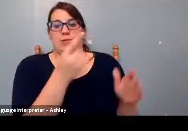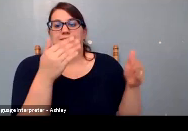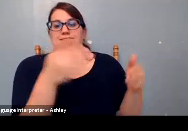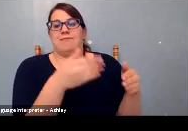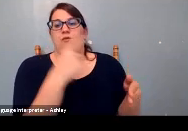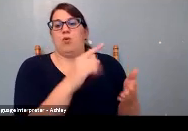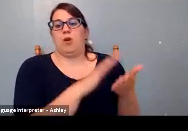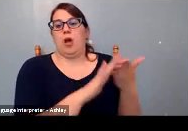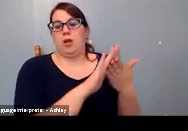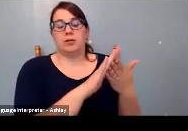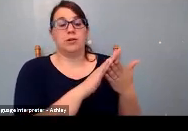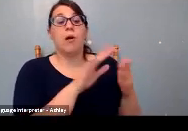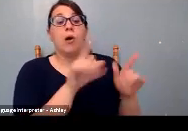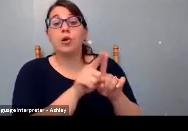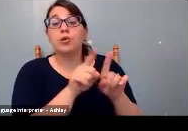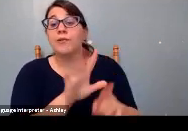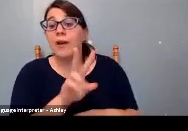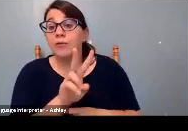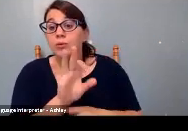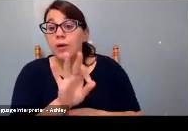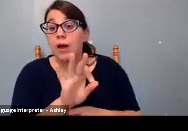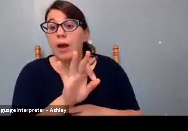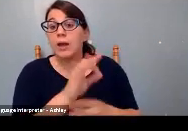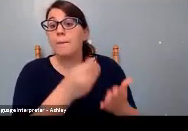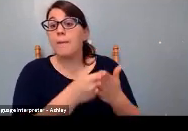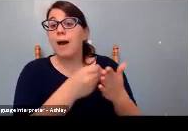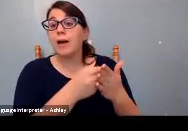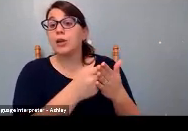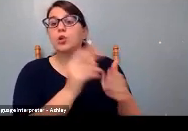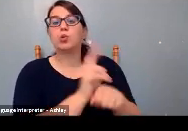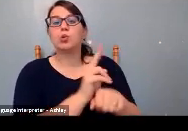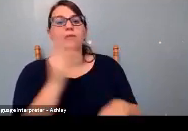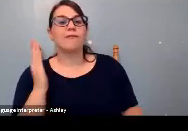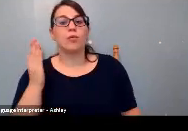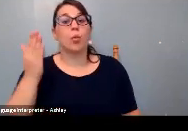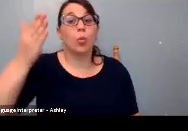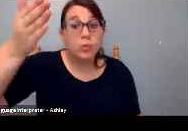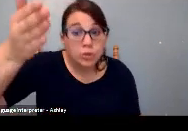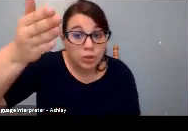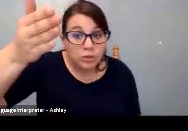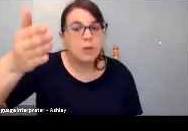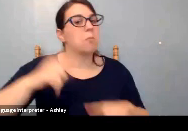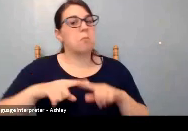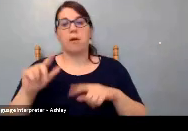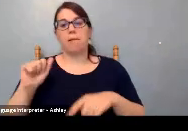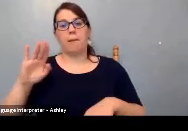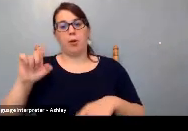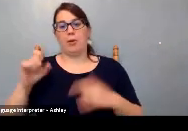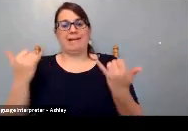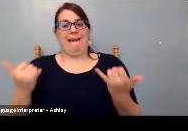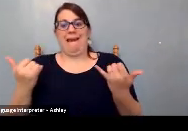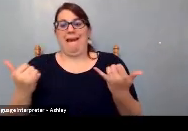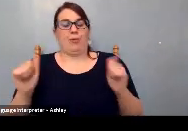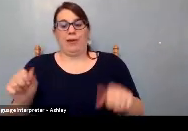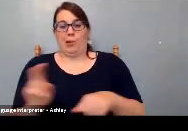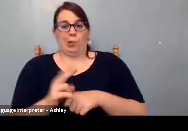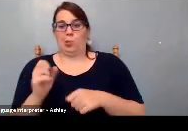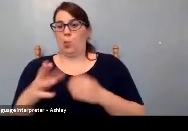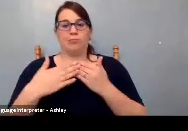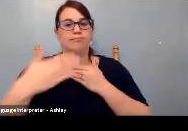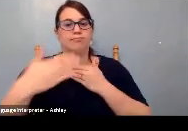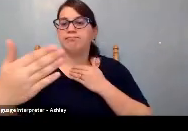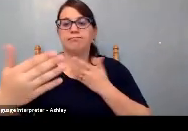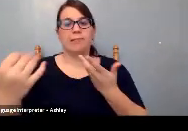be used in the future, whereas ABLE monies can be used at any time, now or in the future, to pay for qualified